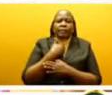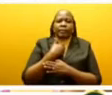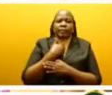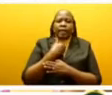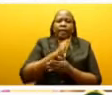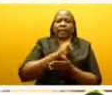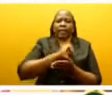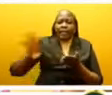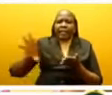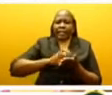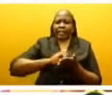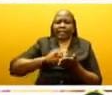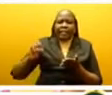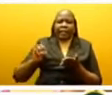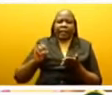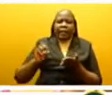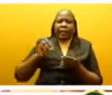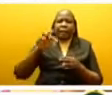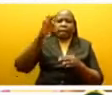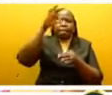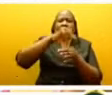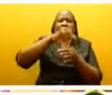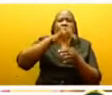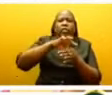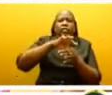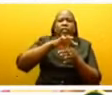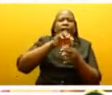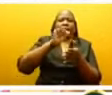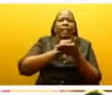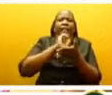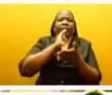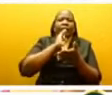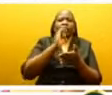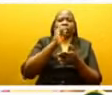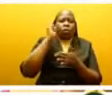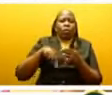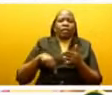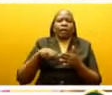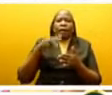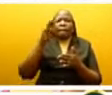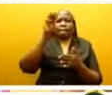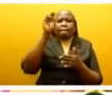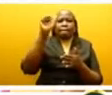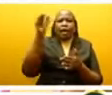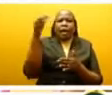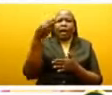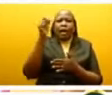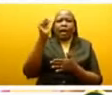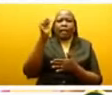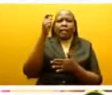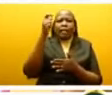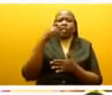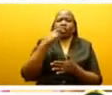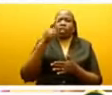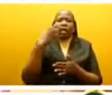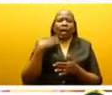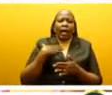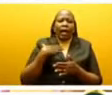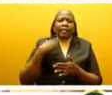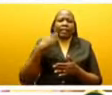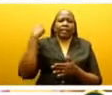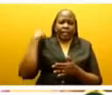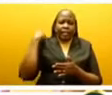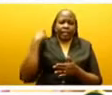ballot. That's what Mahat taught us yesterday, added to the votes